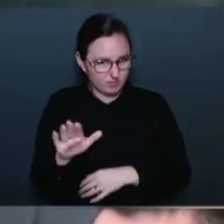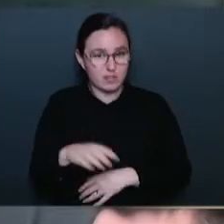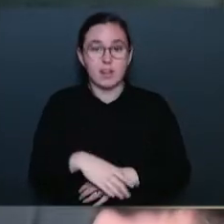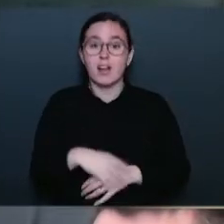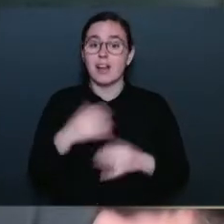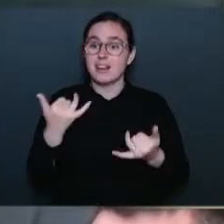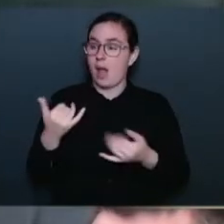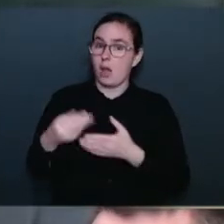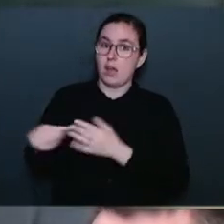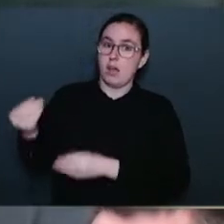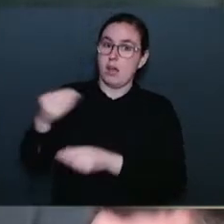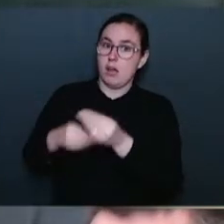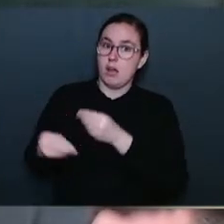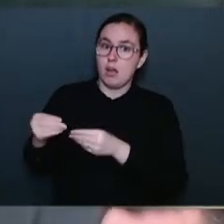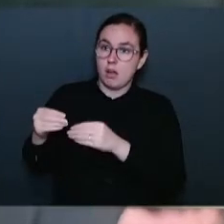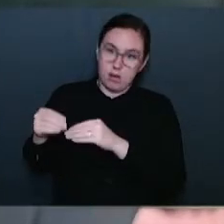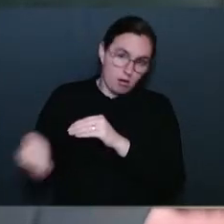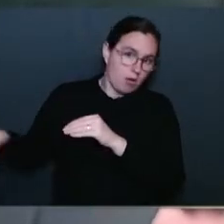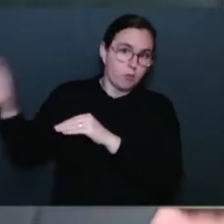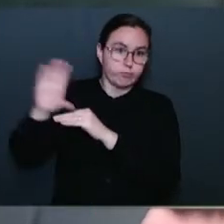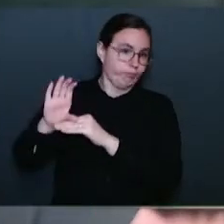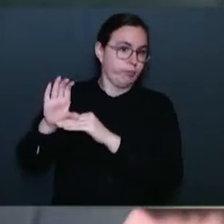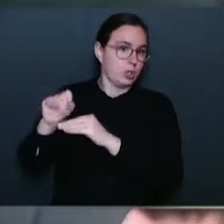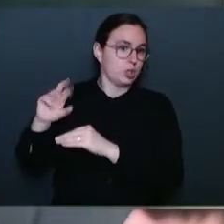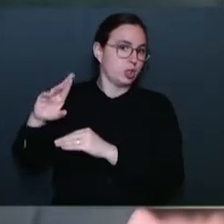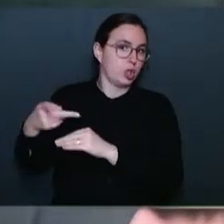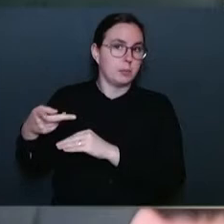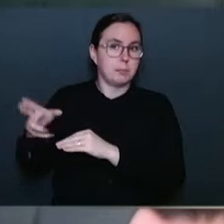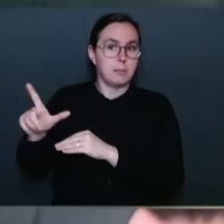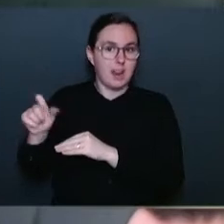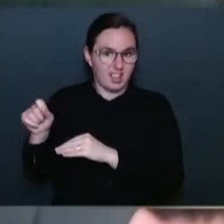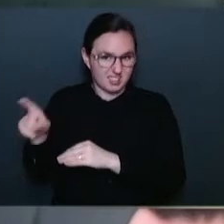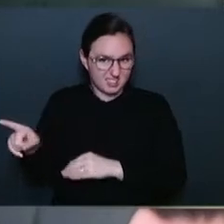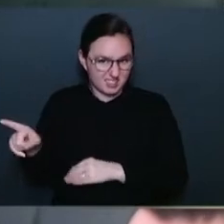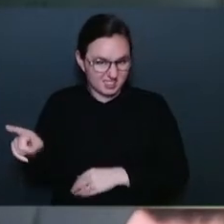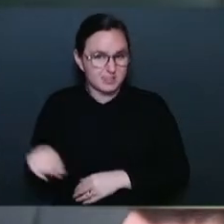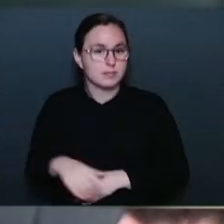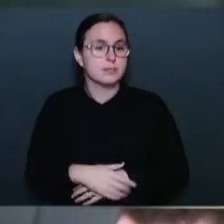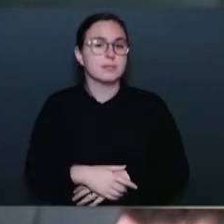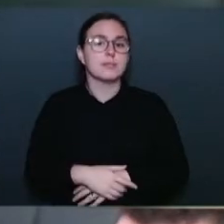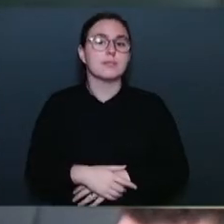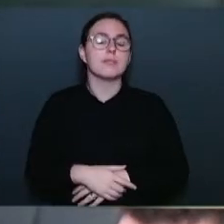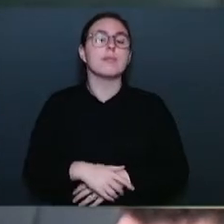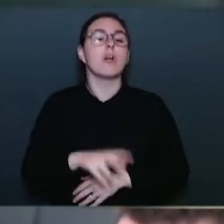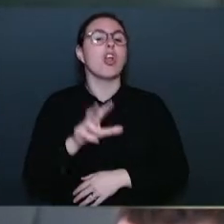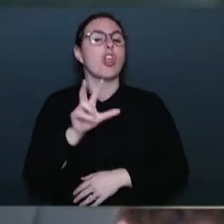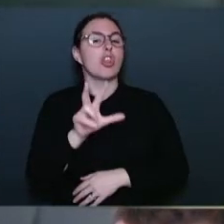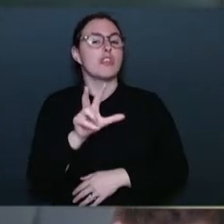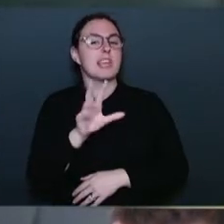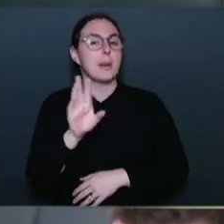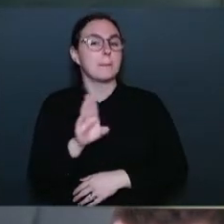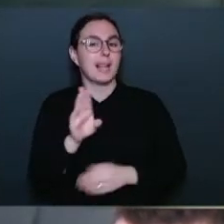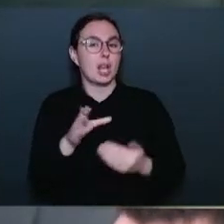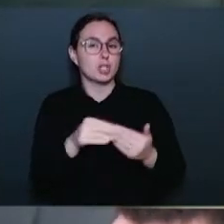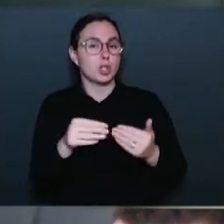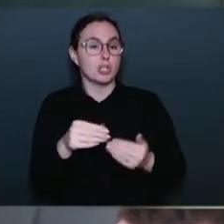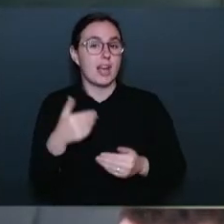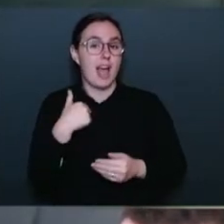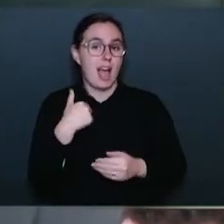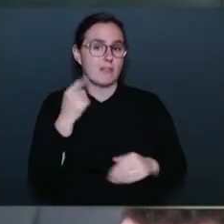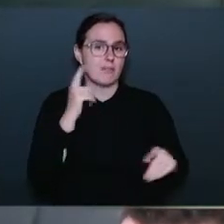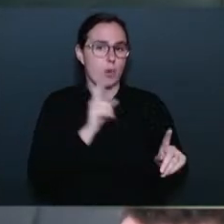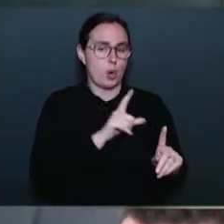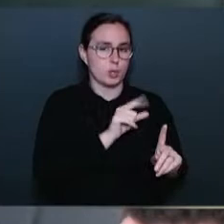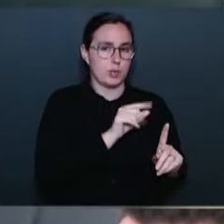three billion dollars for the 2022-23 physical years to the Minister of Finance how does our spending record